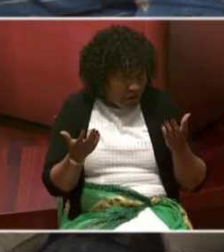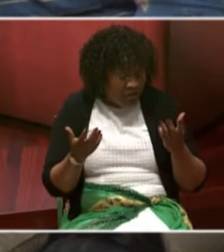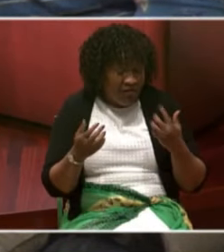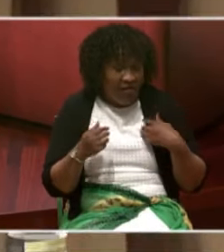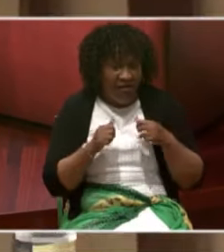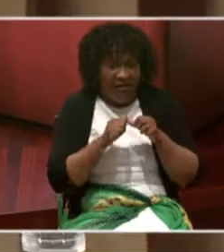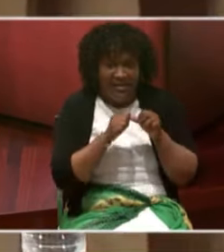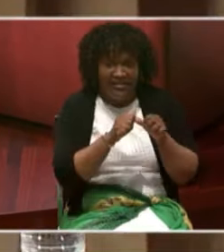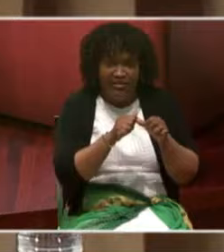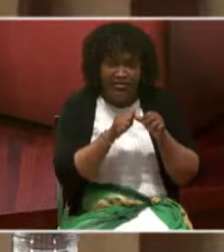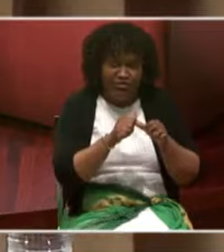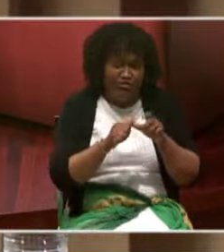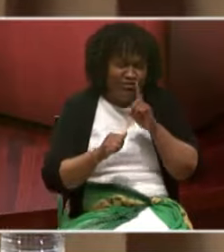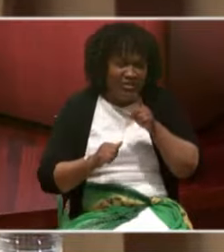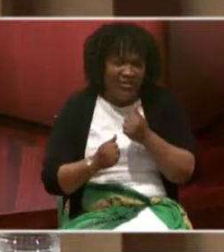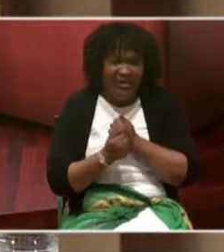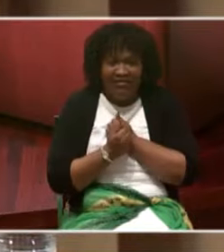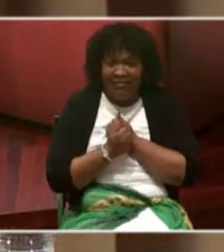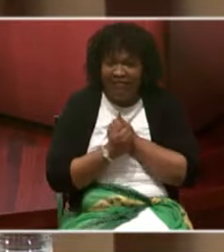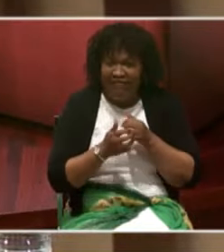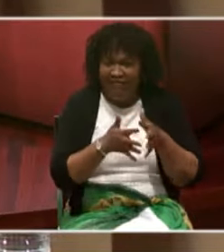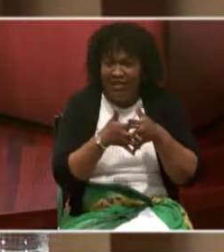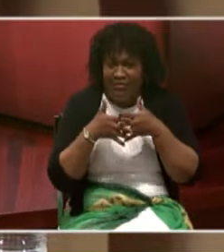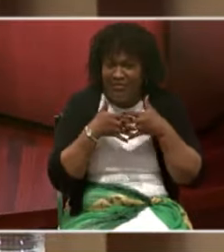Mm-hmm. And we had a young lady who worked